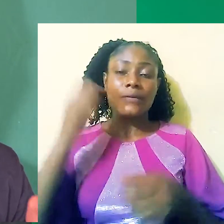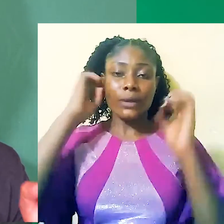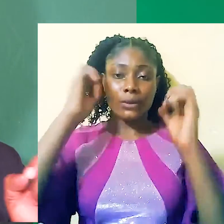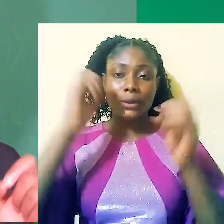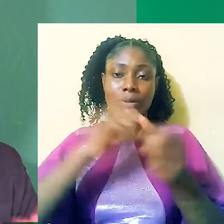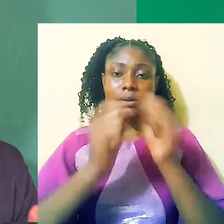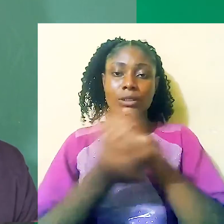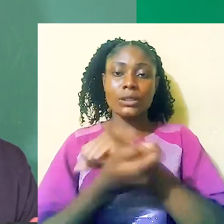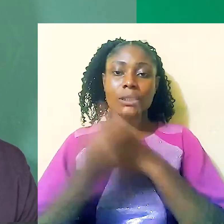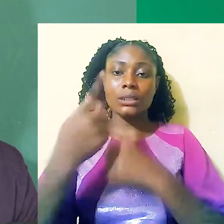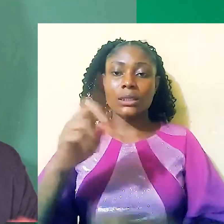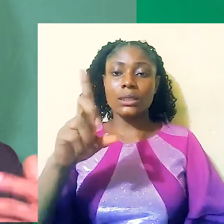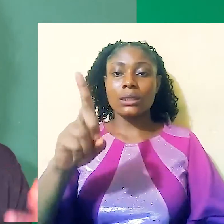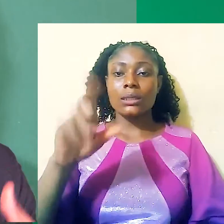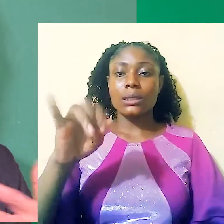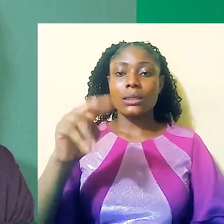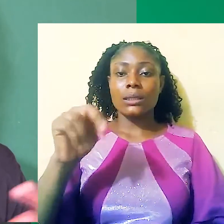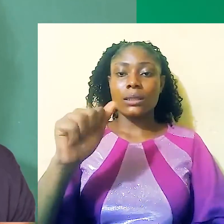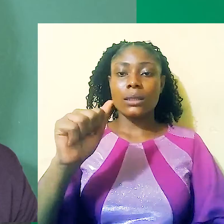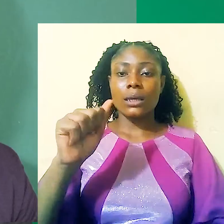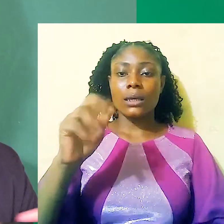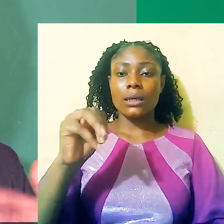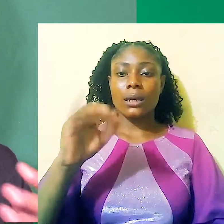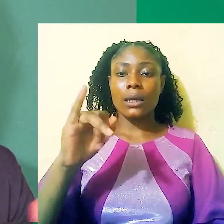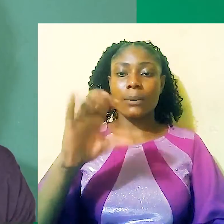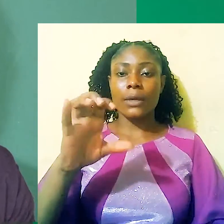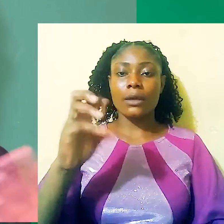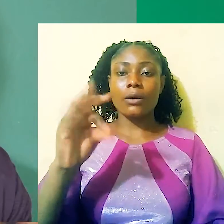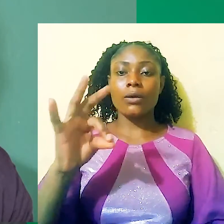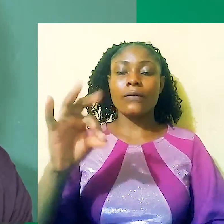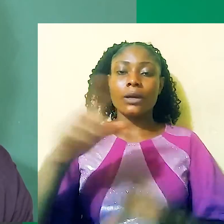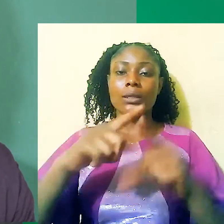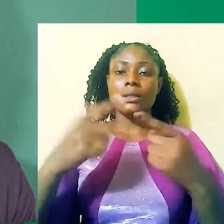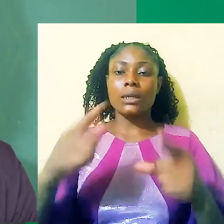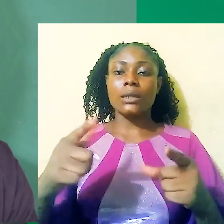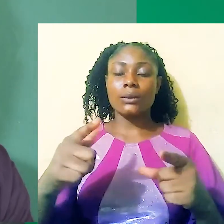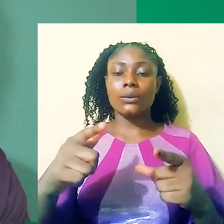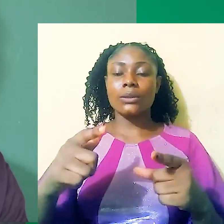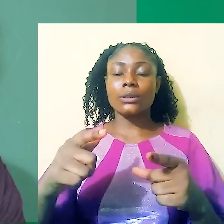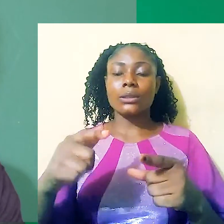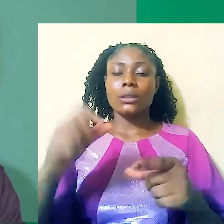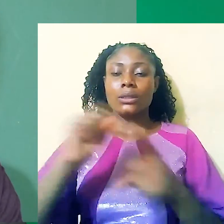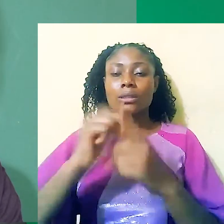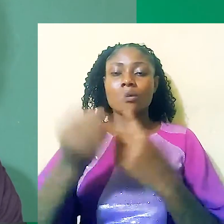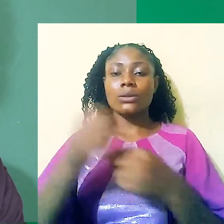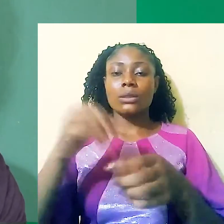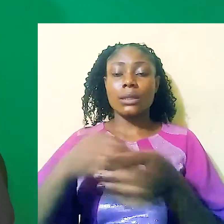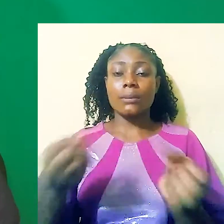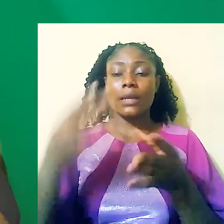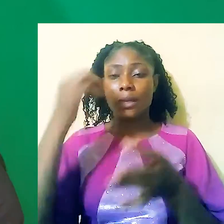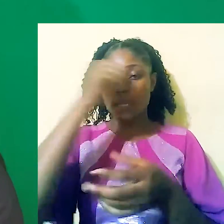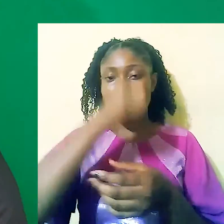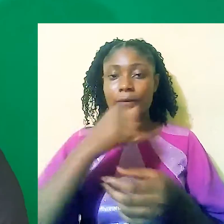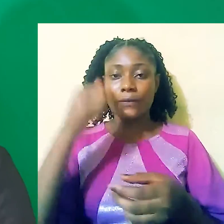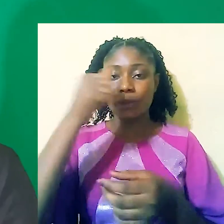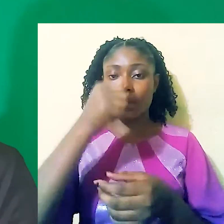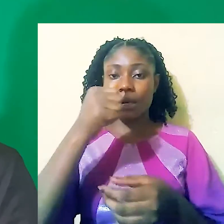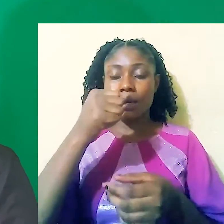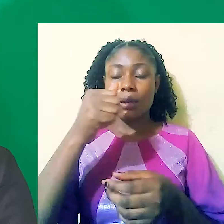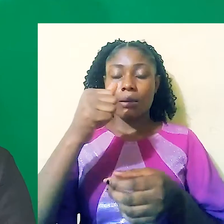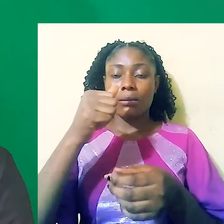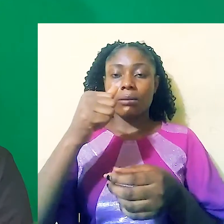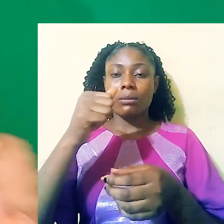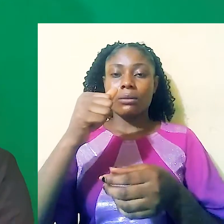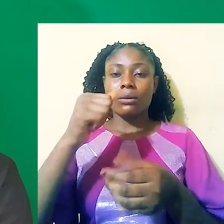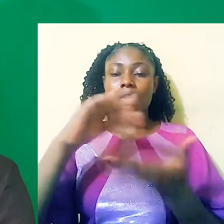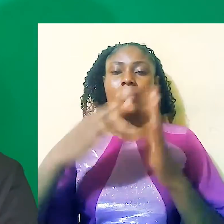Africa. Deaf education changed the dynamics of sign language situation in many African countries. And this is